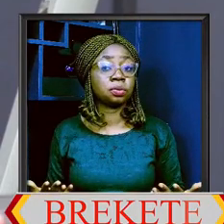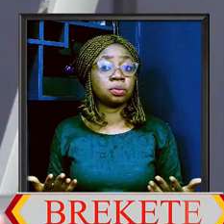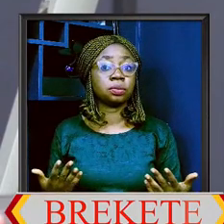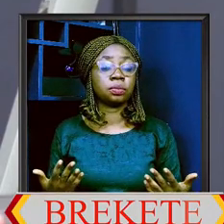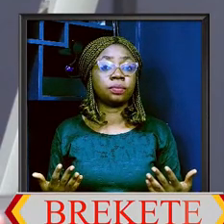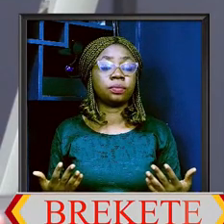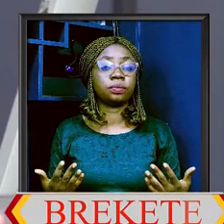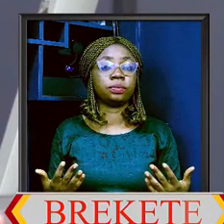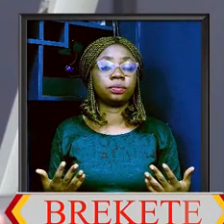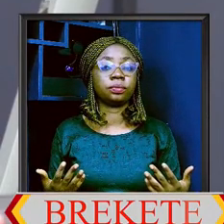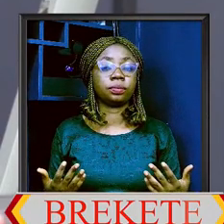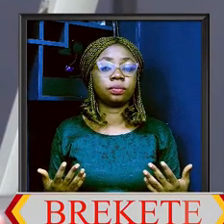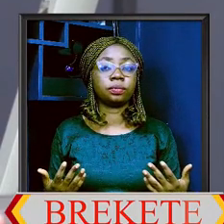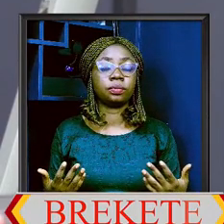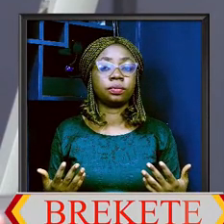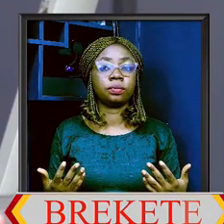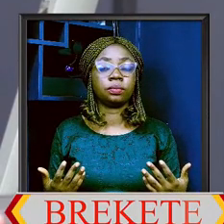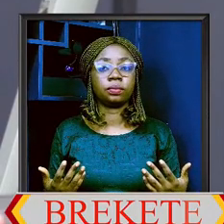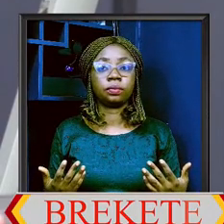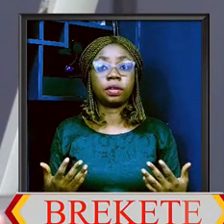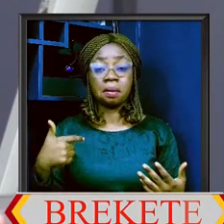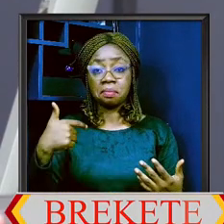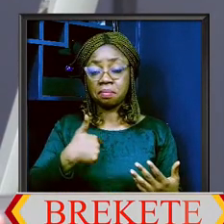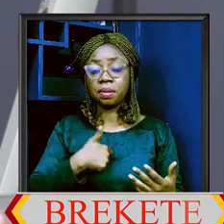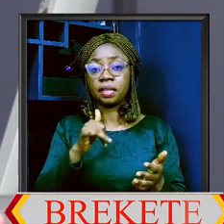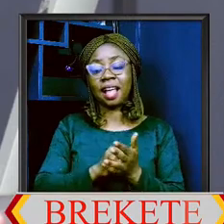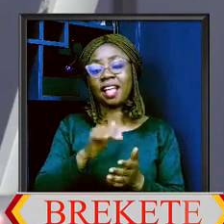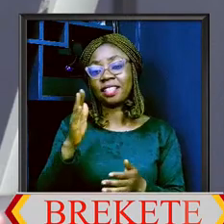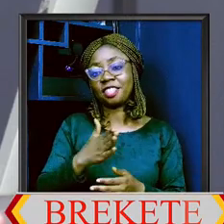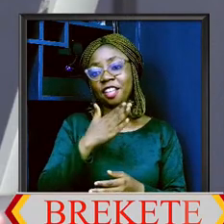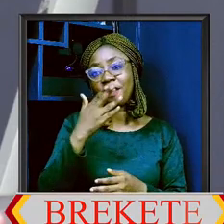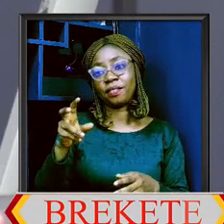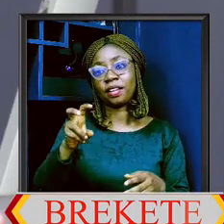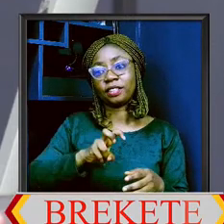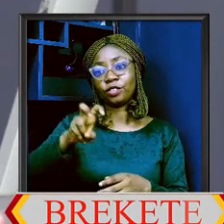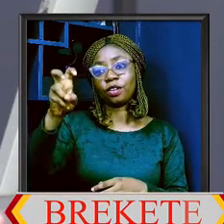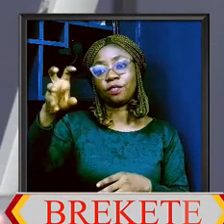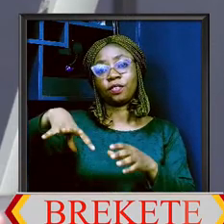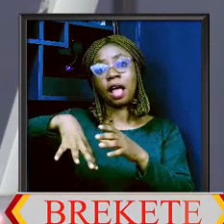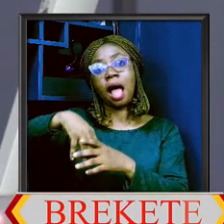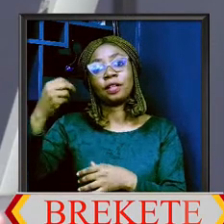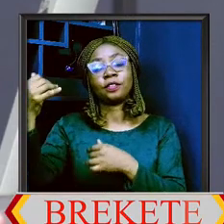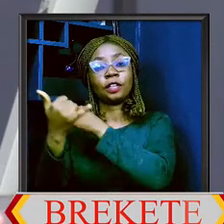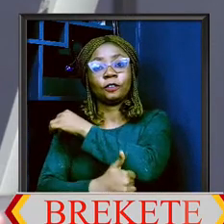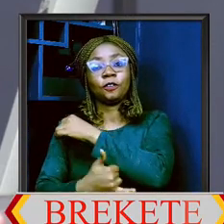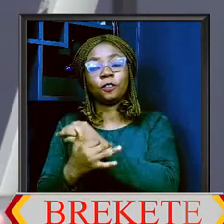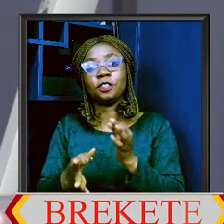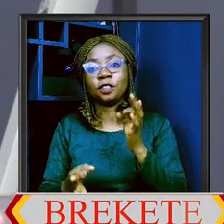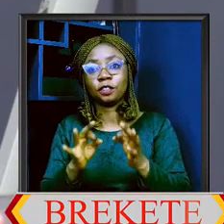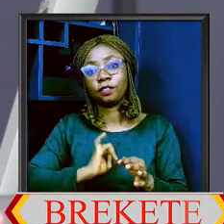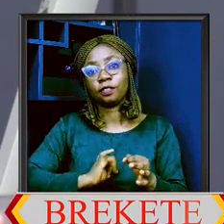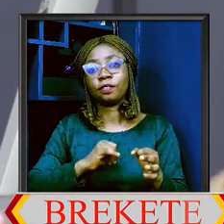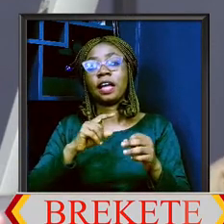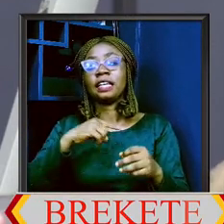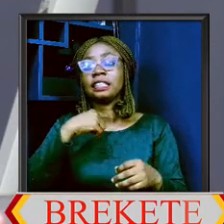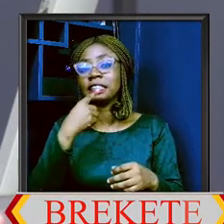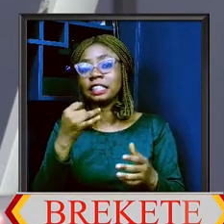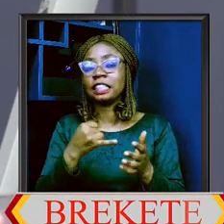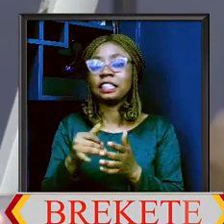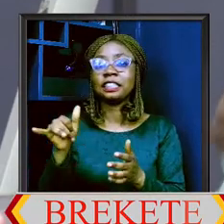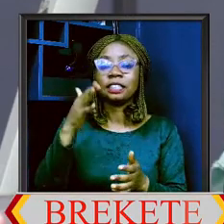your mouth me whenever go abroad I never go abroad before if I